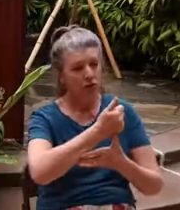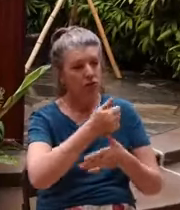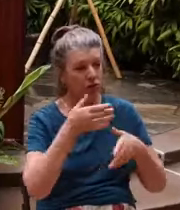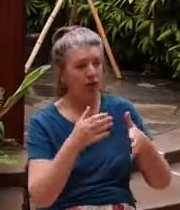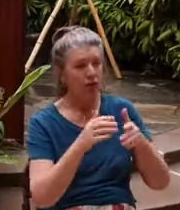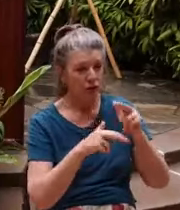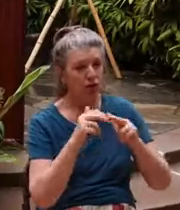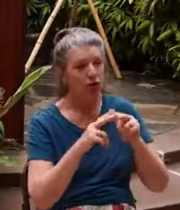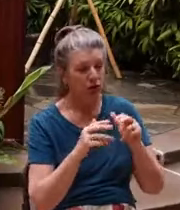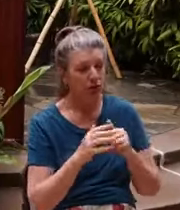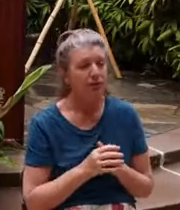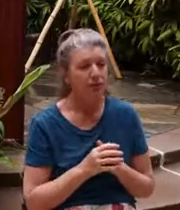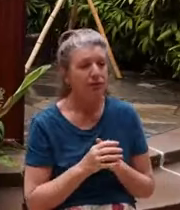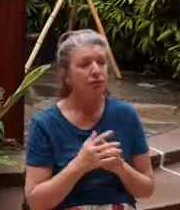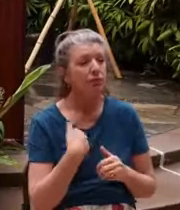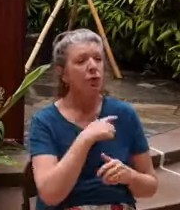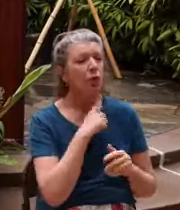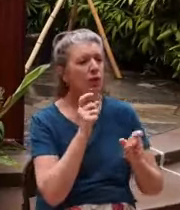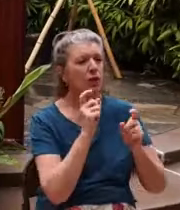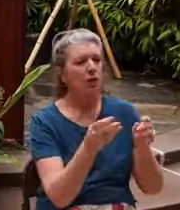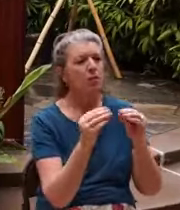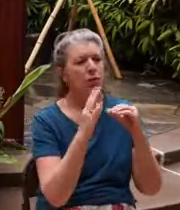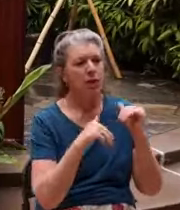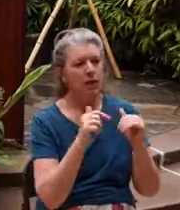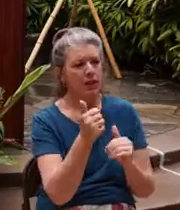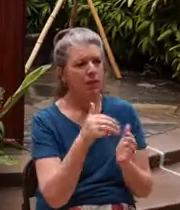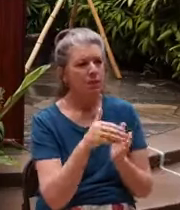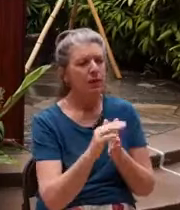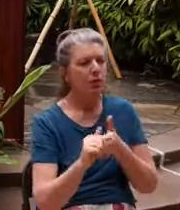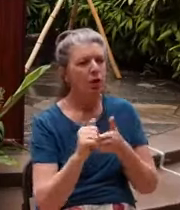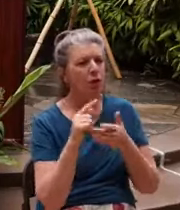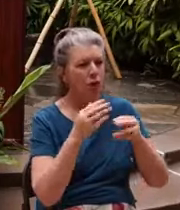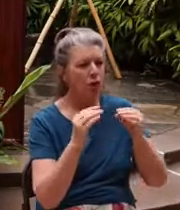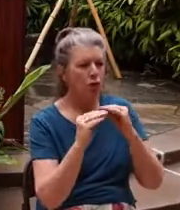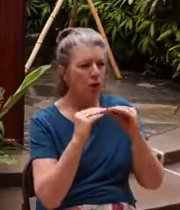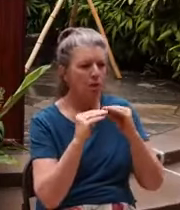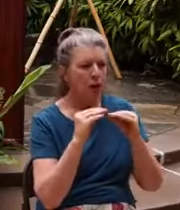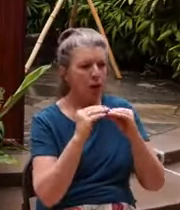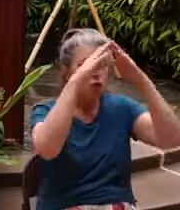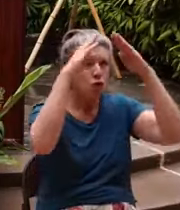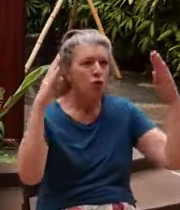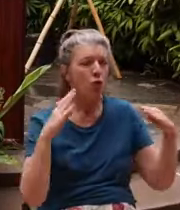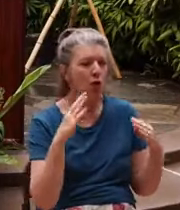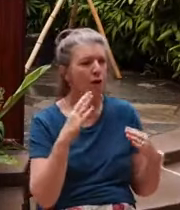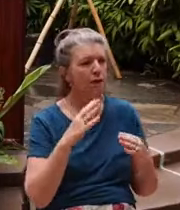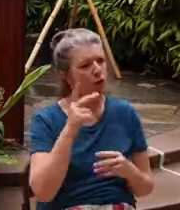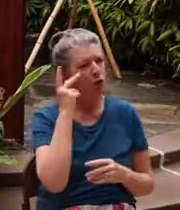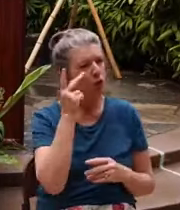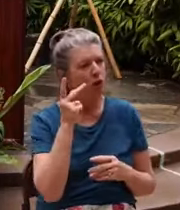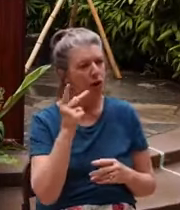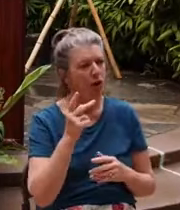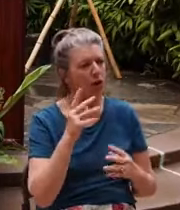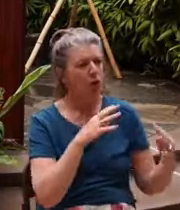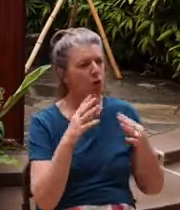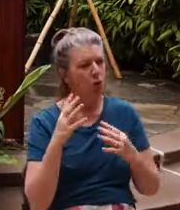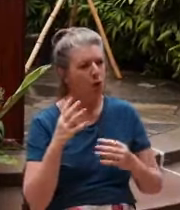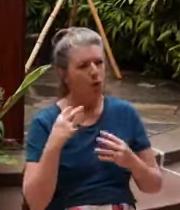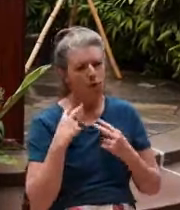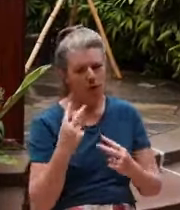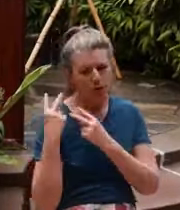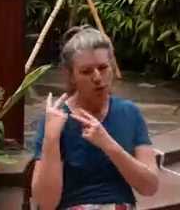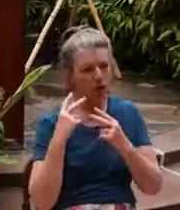infrastructure. We are dedicating over $10 million to repair the roof of the Kauai War Memorial Convention Hall and replace